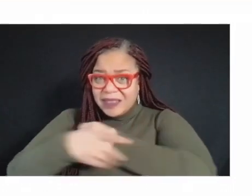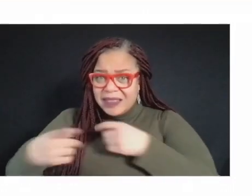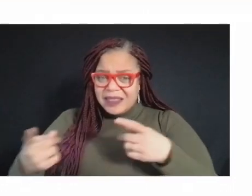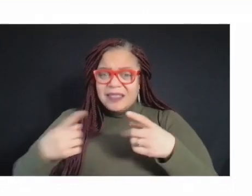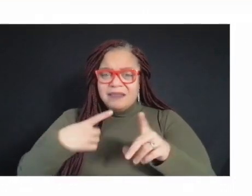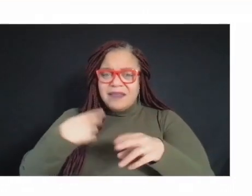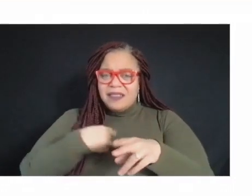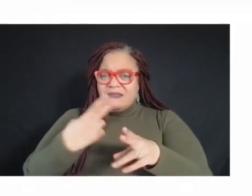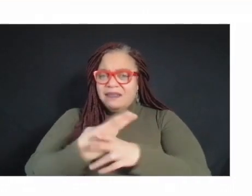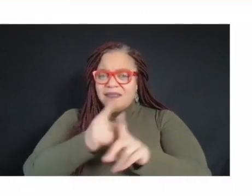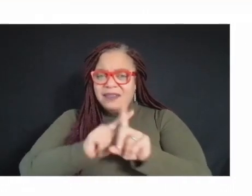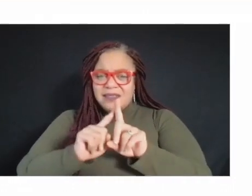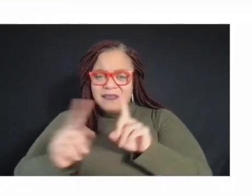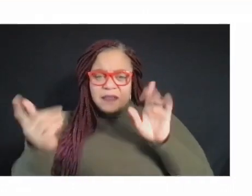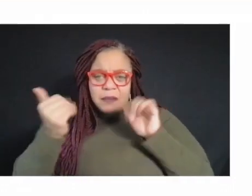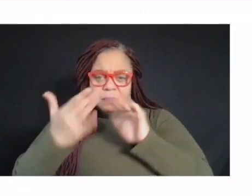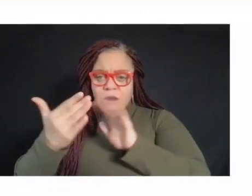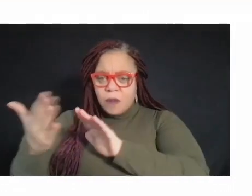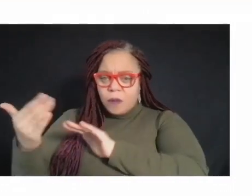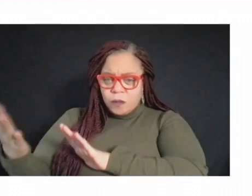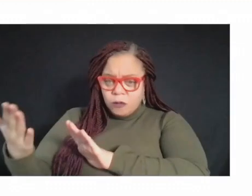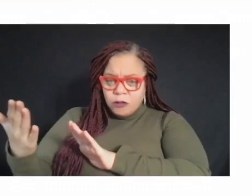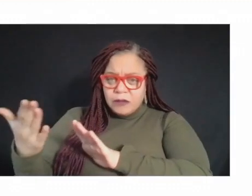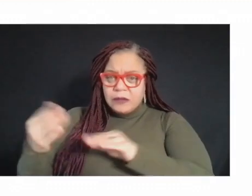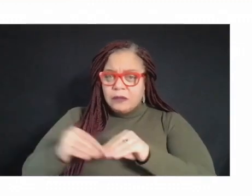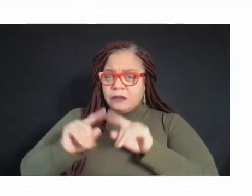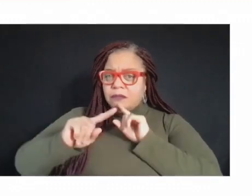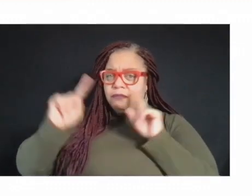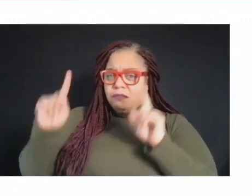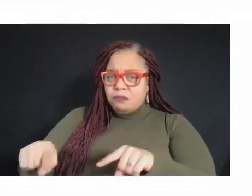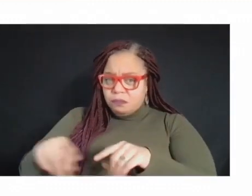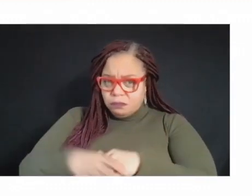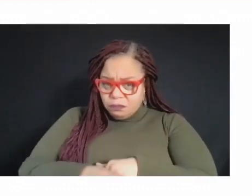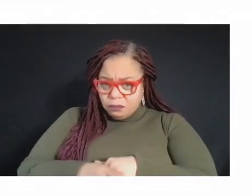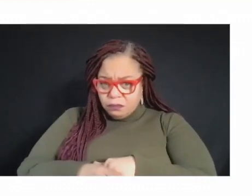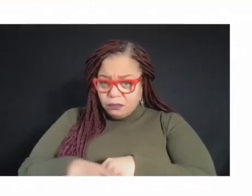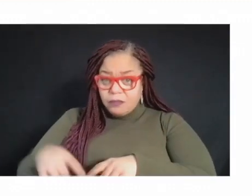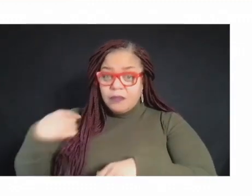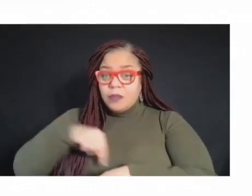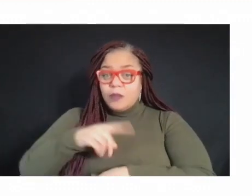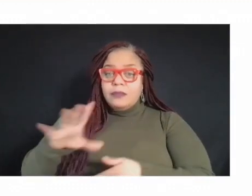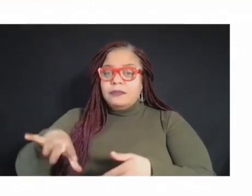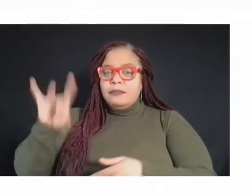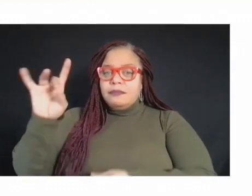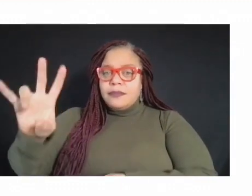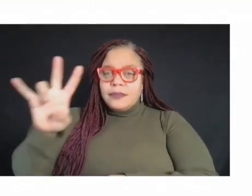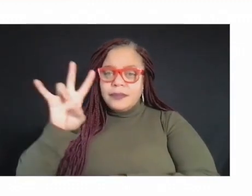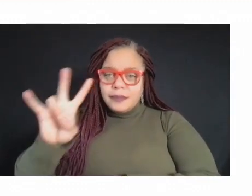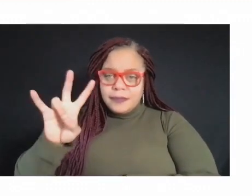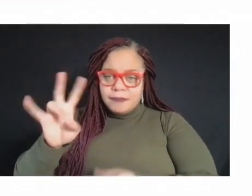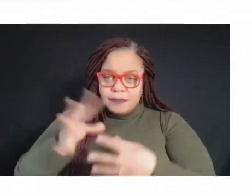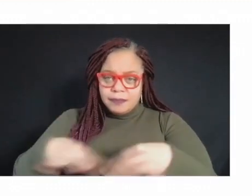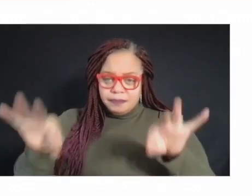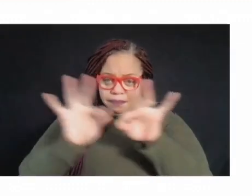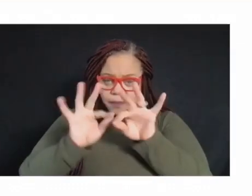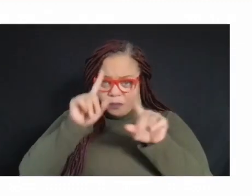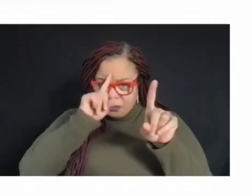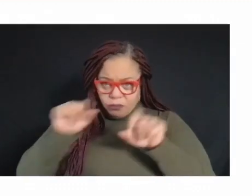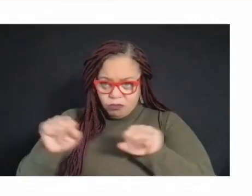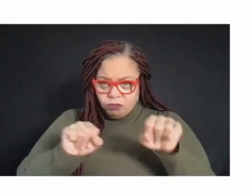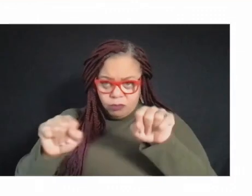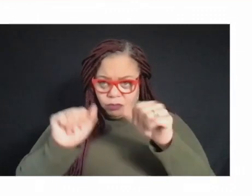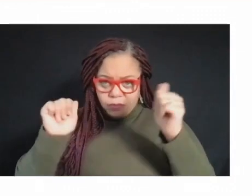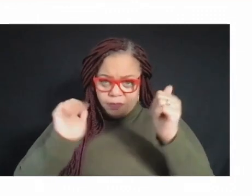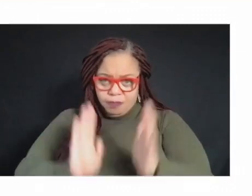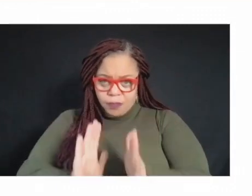We landed on 7 key strategic approaches utilized in response to the pandemic, and